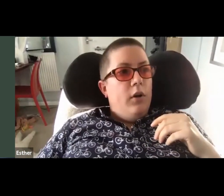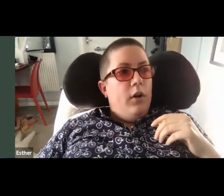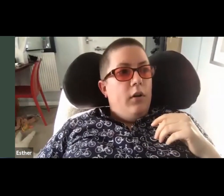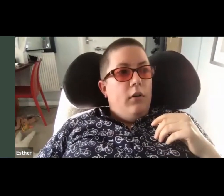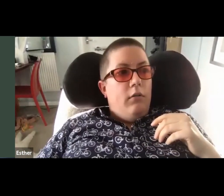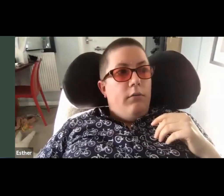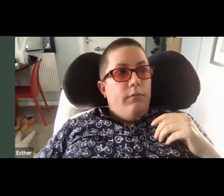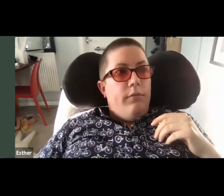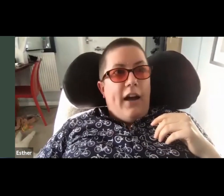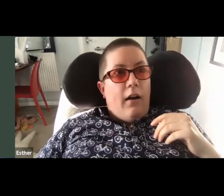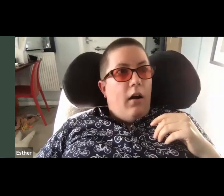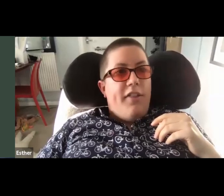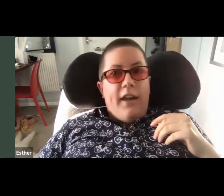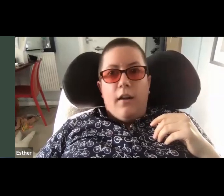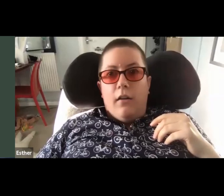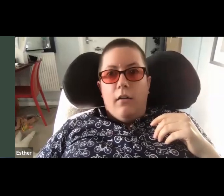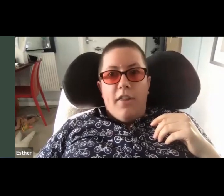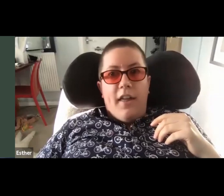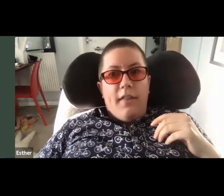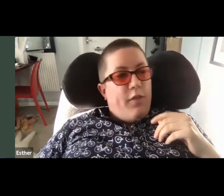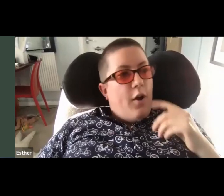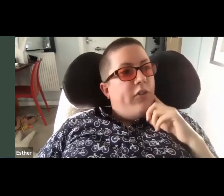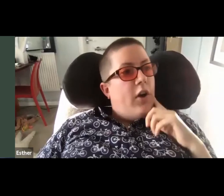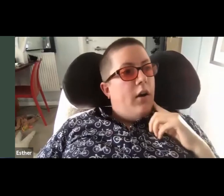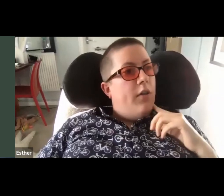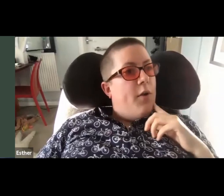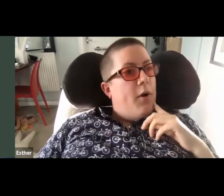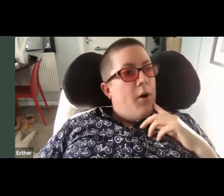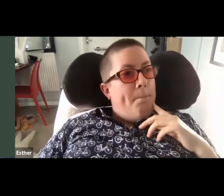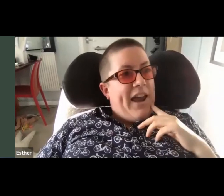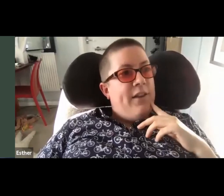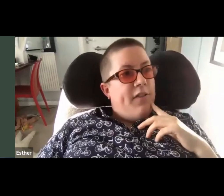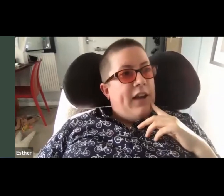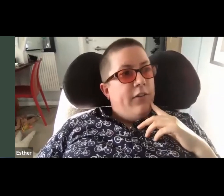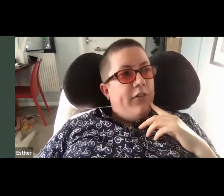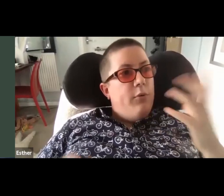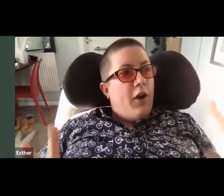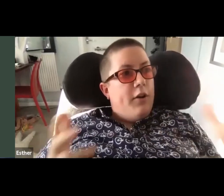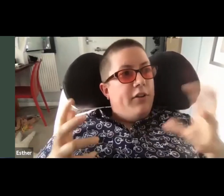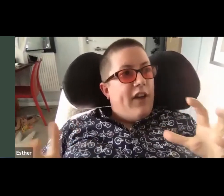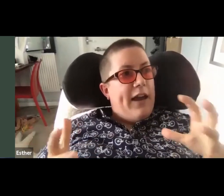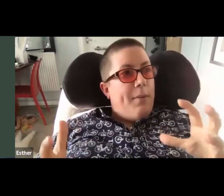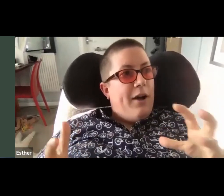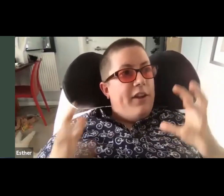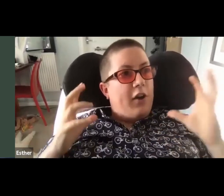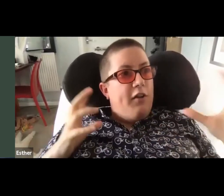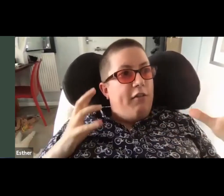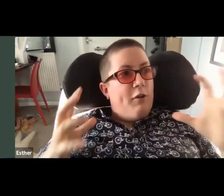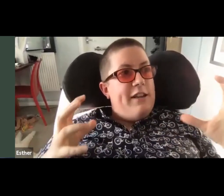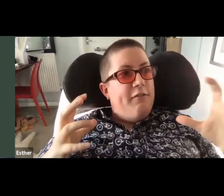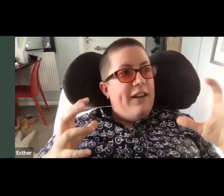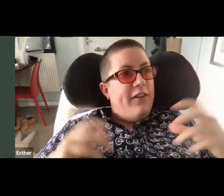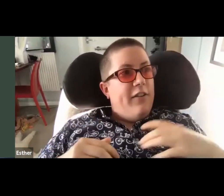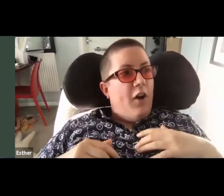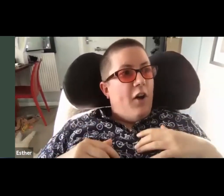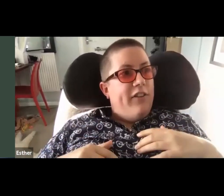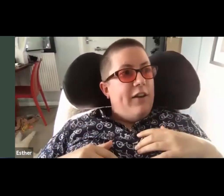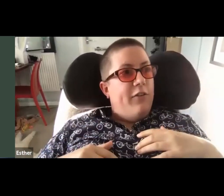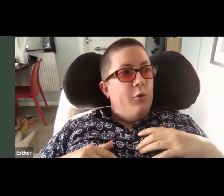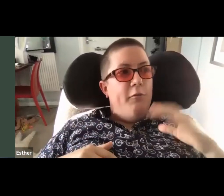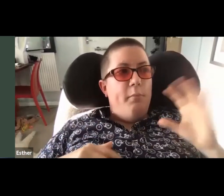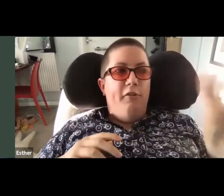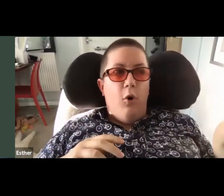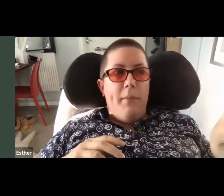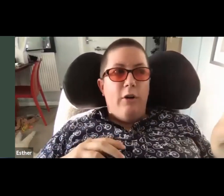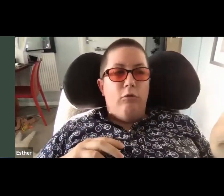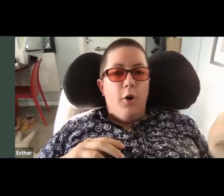So yeah, I think those are the main things that I was going to say about these kind of three phases that I see as